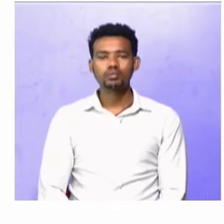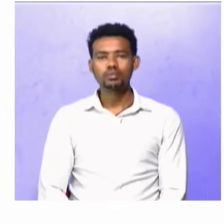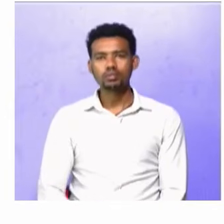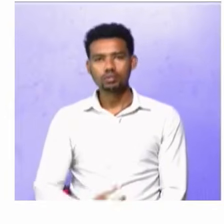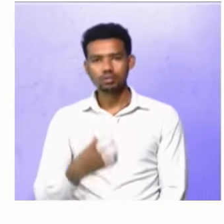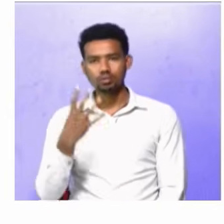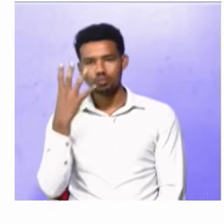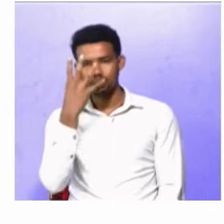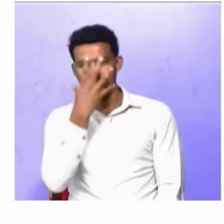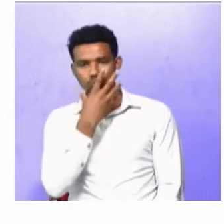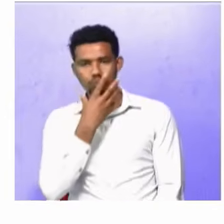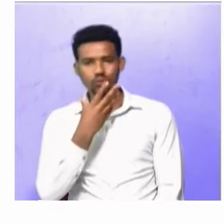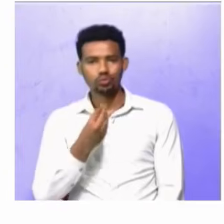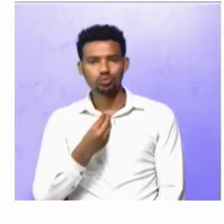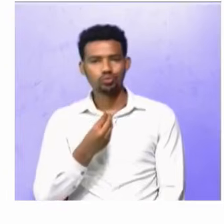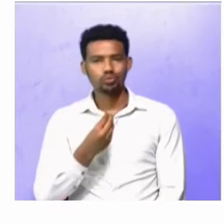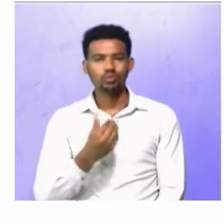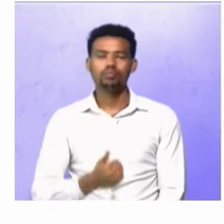beautiful.